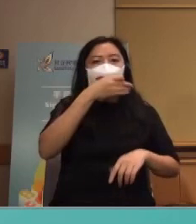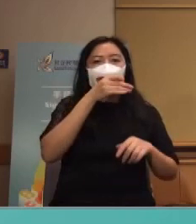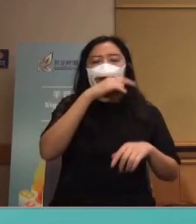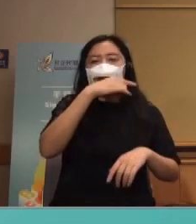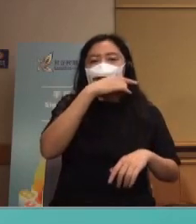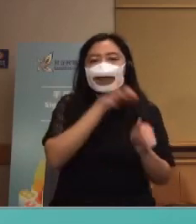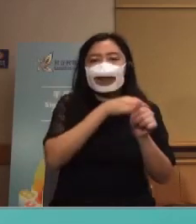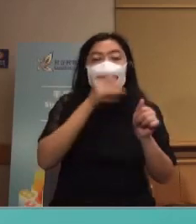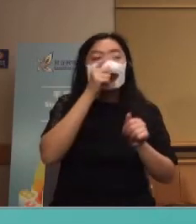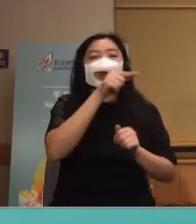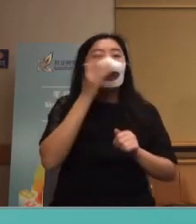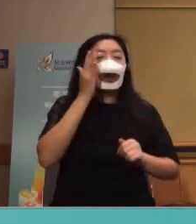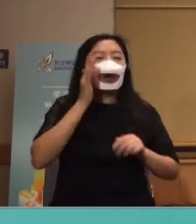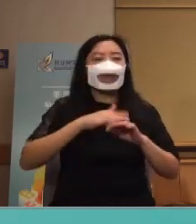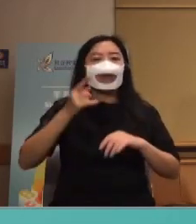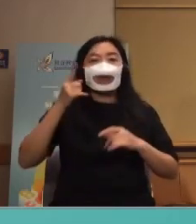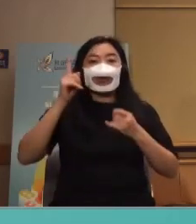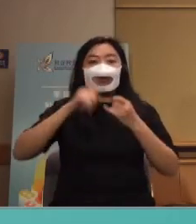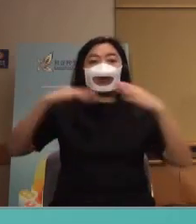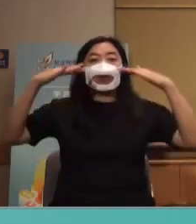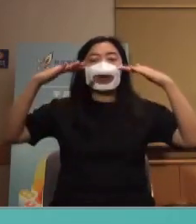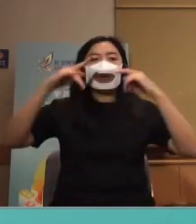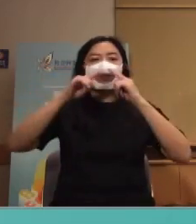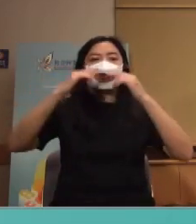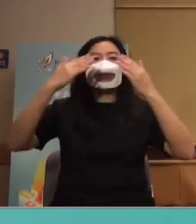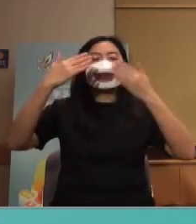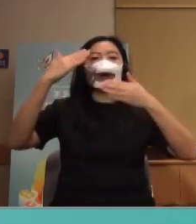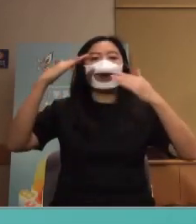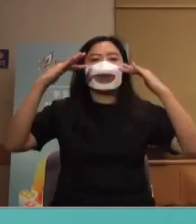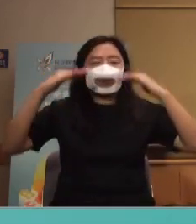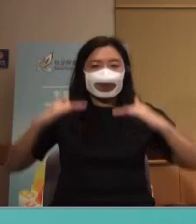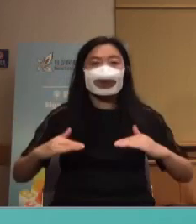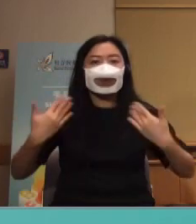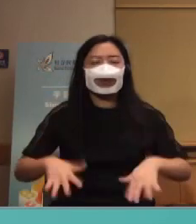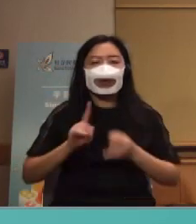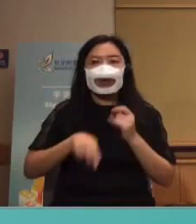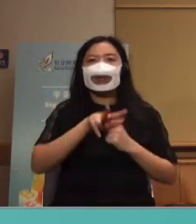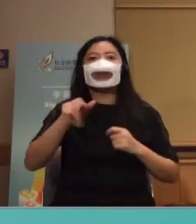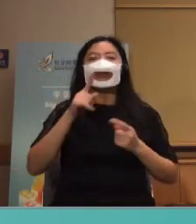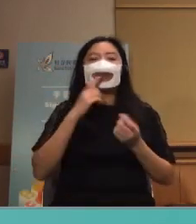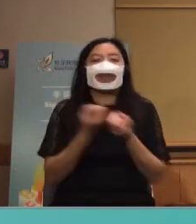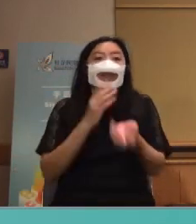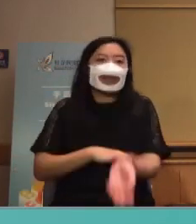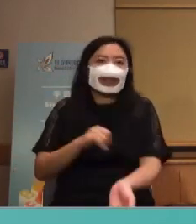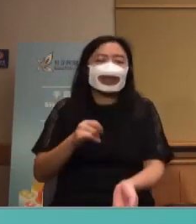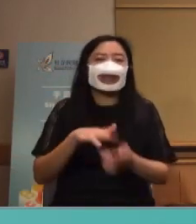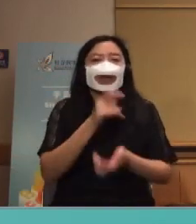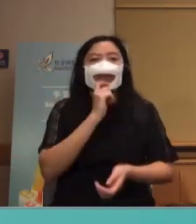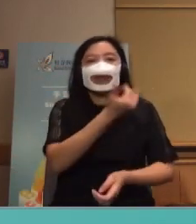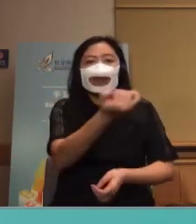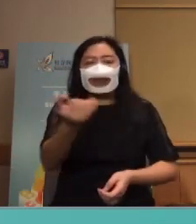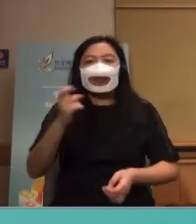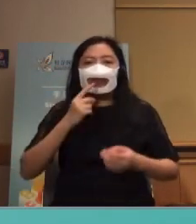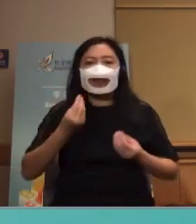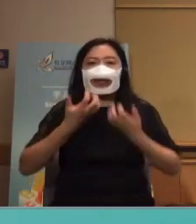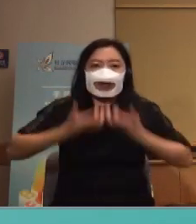lucky. You know, we're all still here. Obviously, people have lost a lot of money, but from a strategic level point of view, this is good for the whole